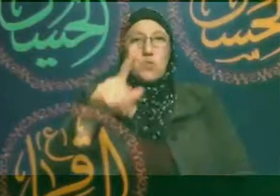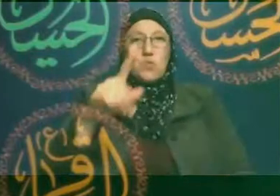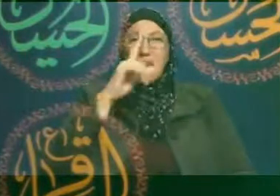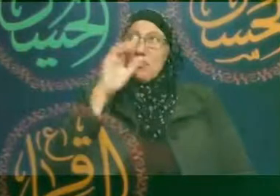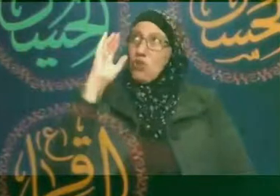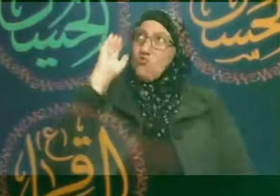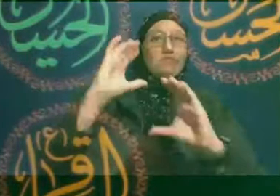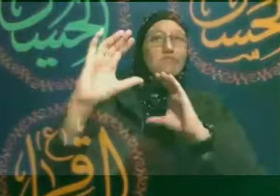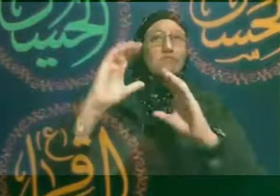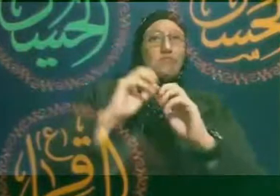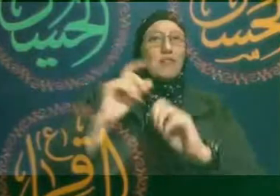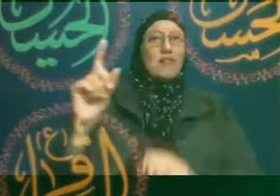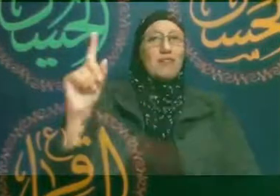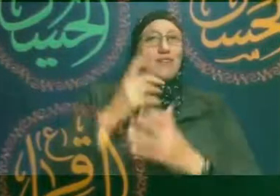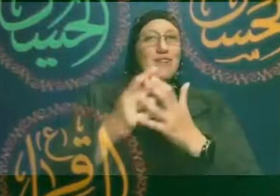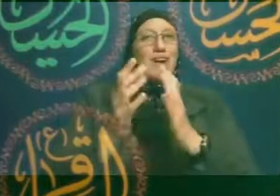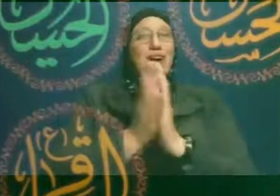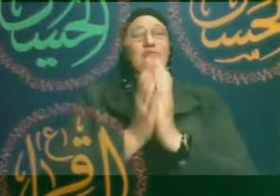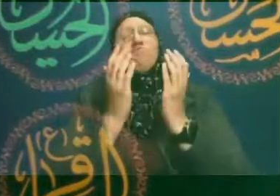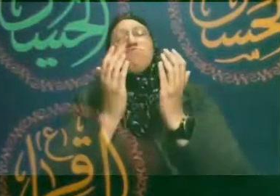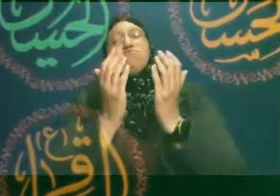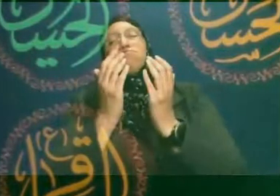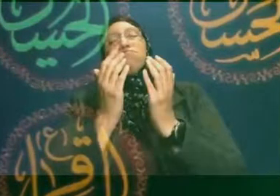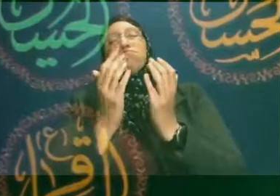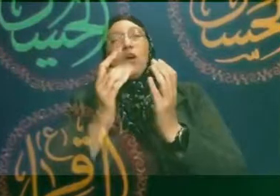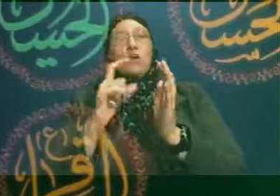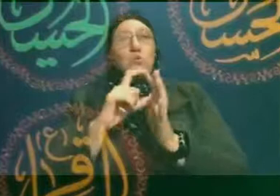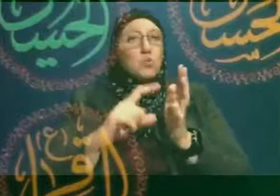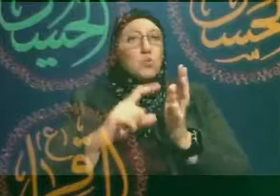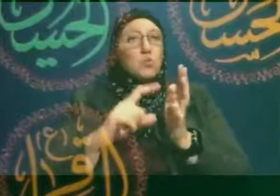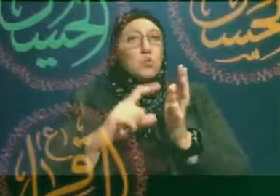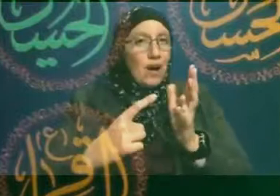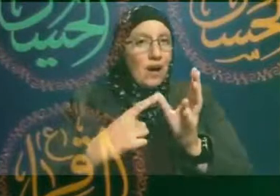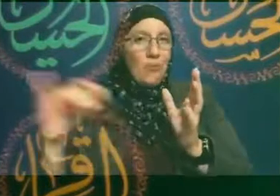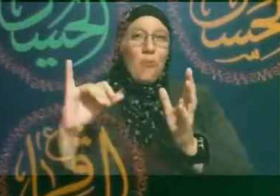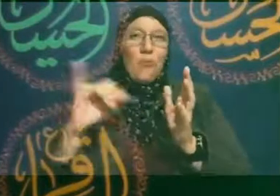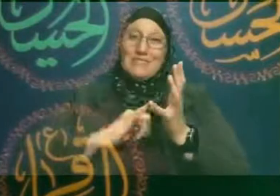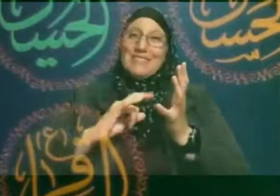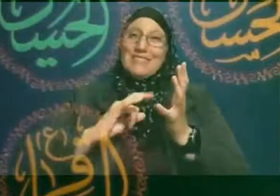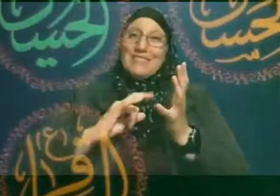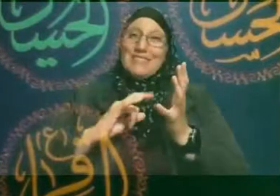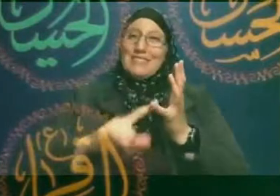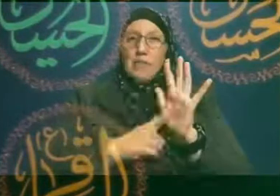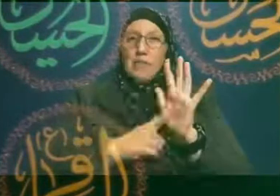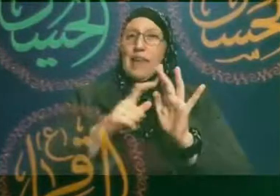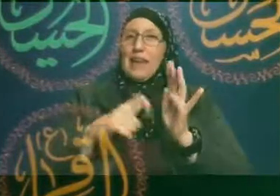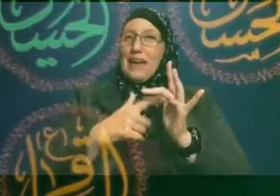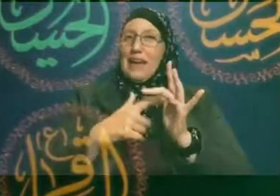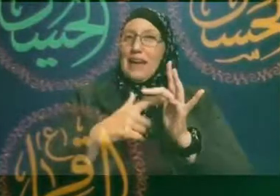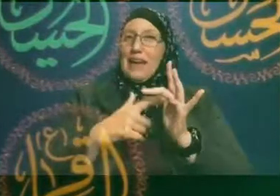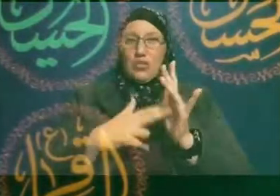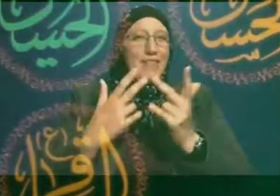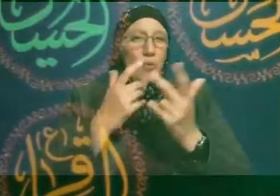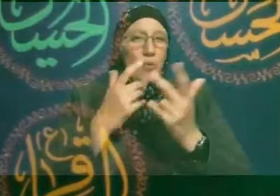supplication, invocation. And the months, especially the nights of the months of Ramadan, are so rich with